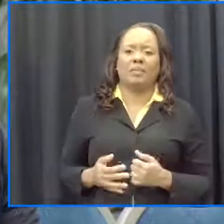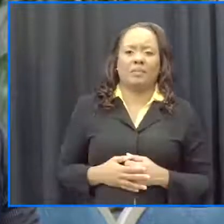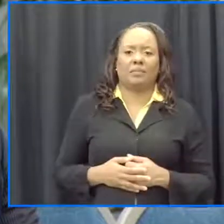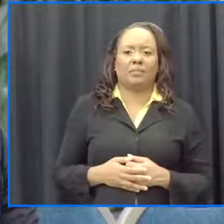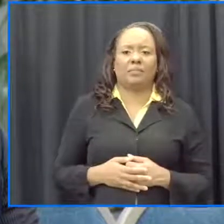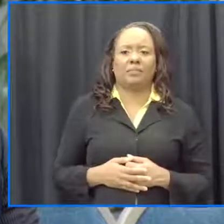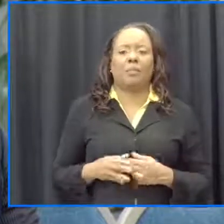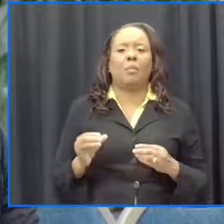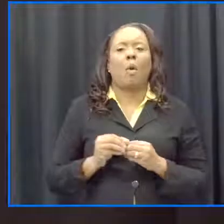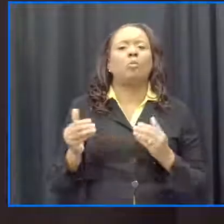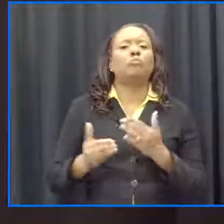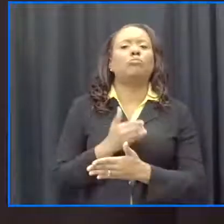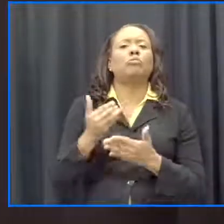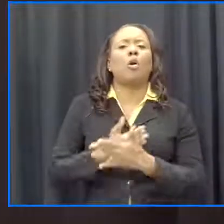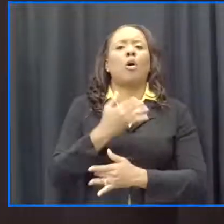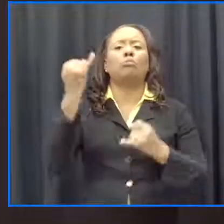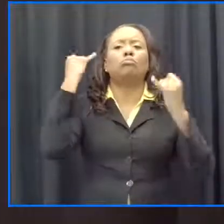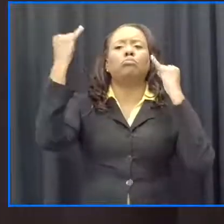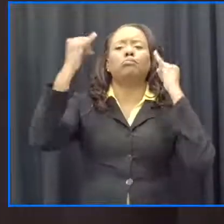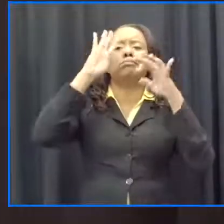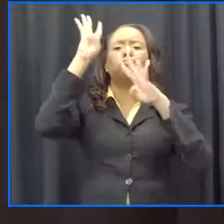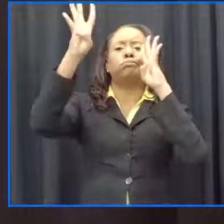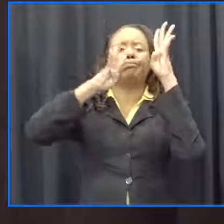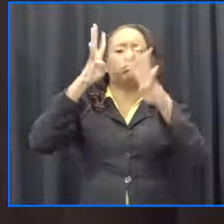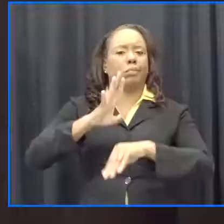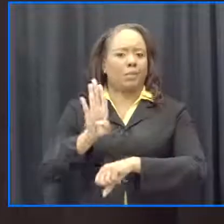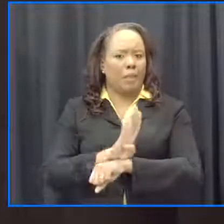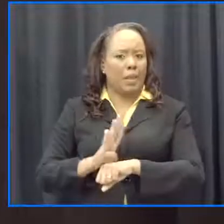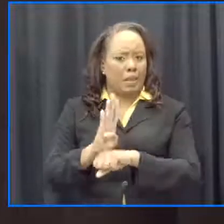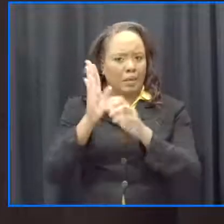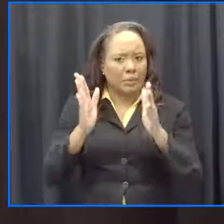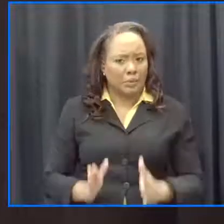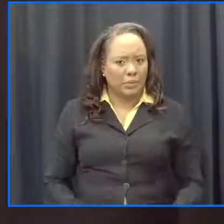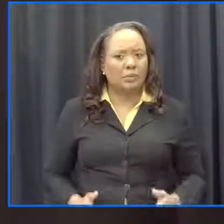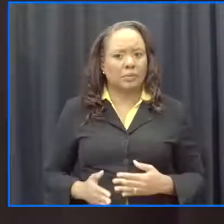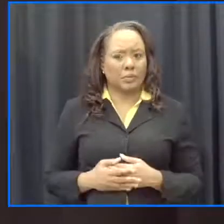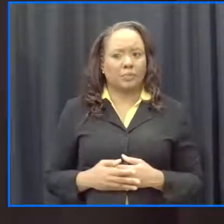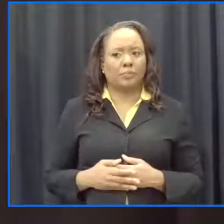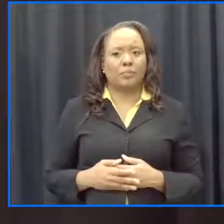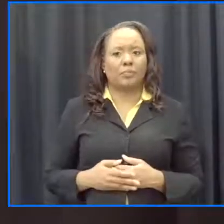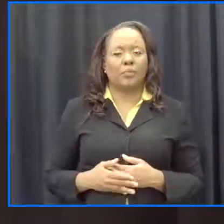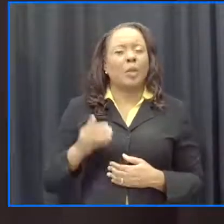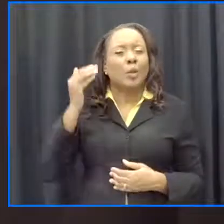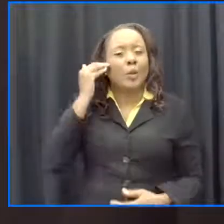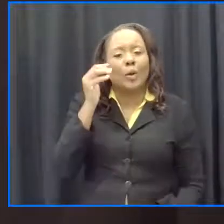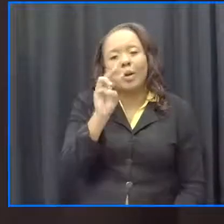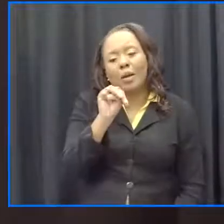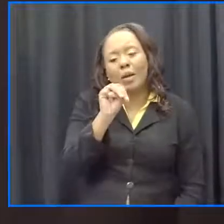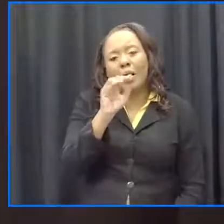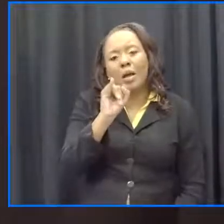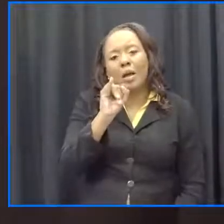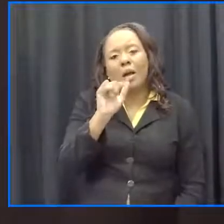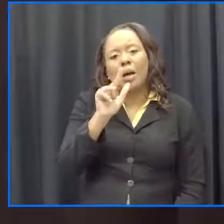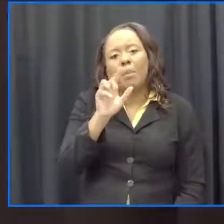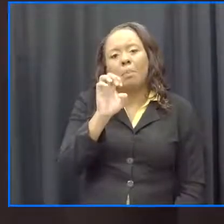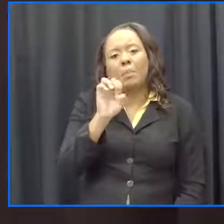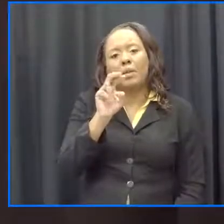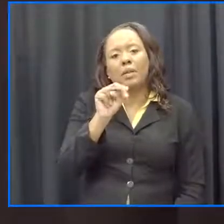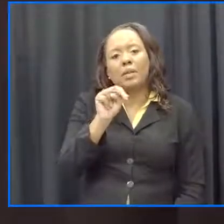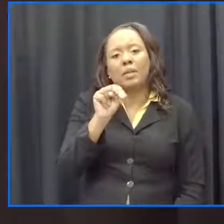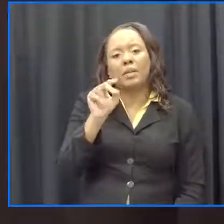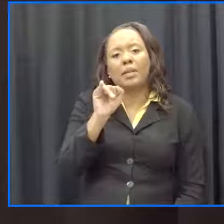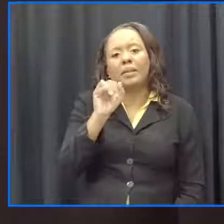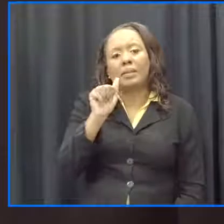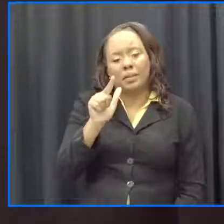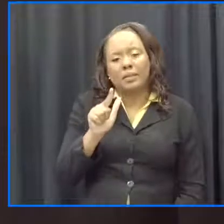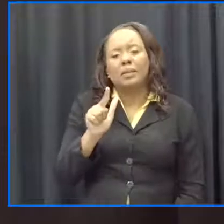the millennial Bajan. And in large measure, it is the voice of the millennial Barbadian that will